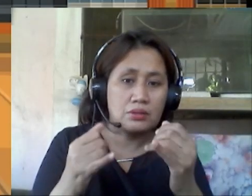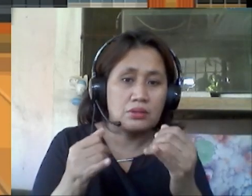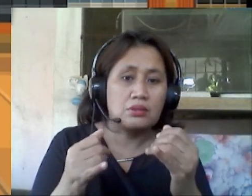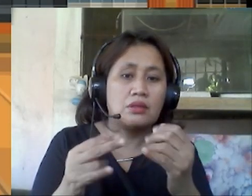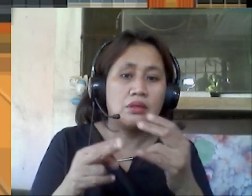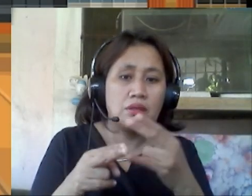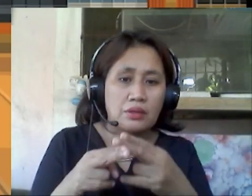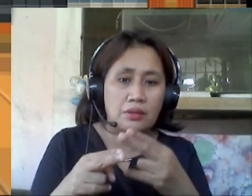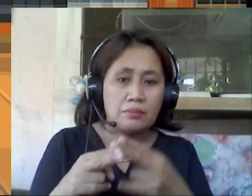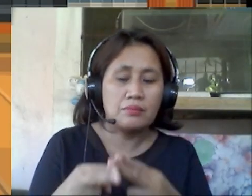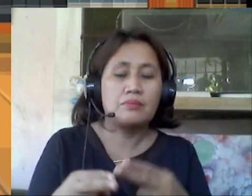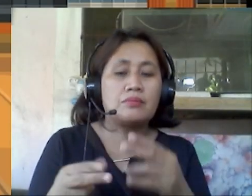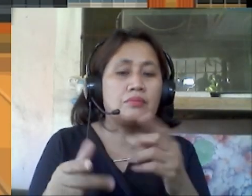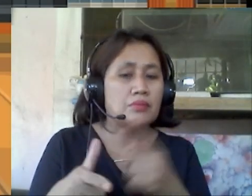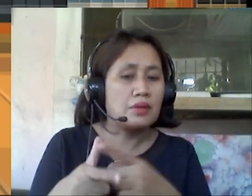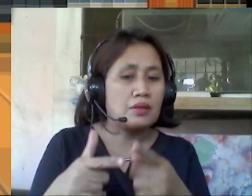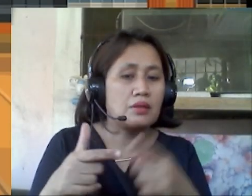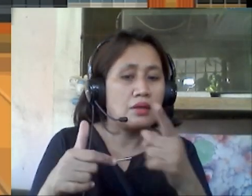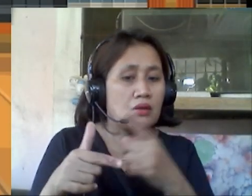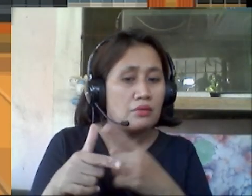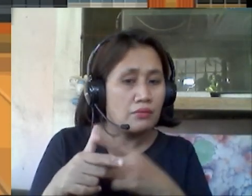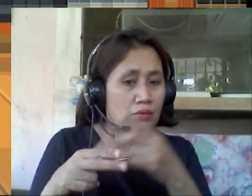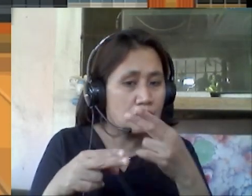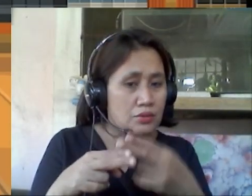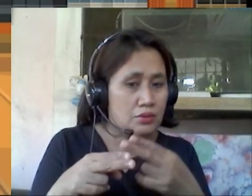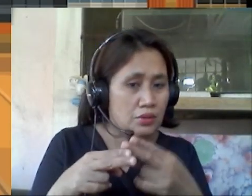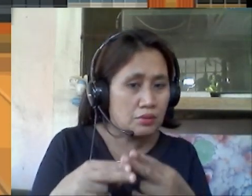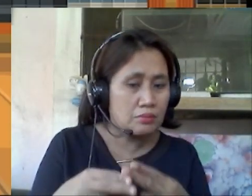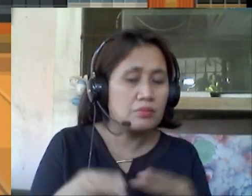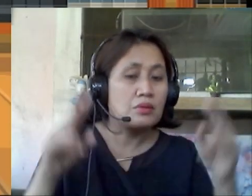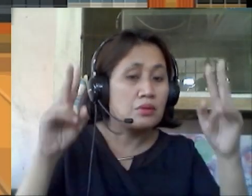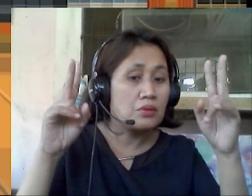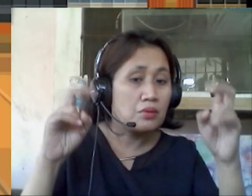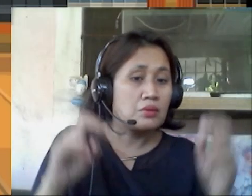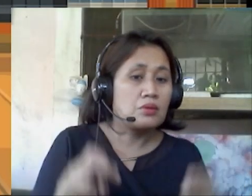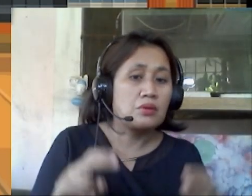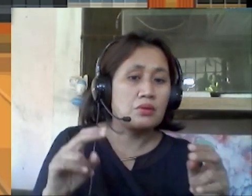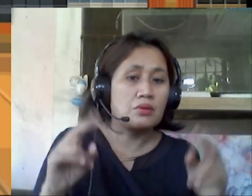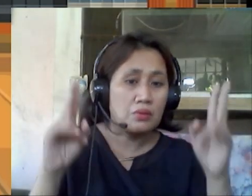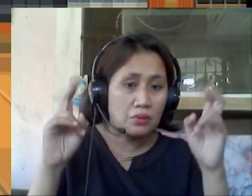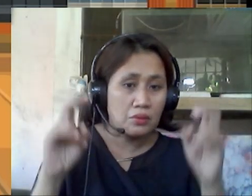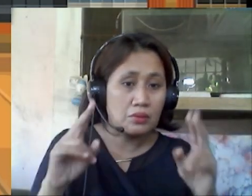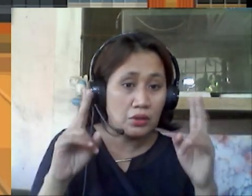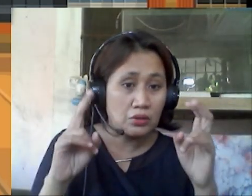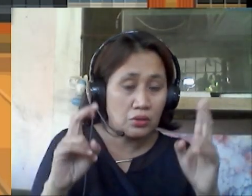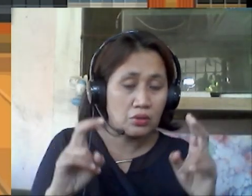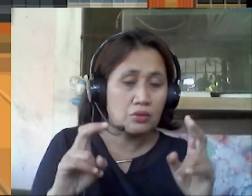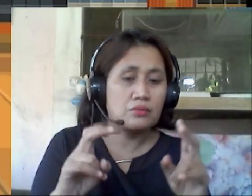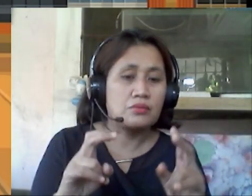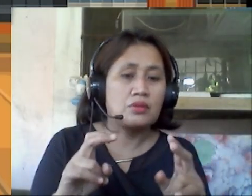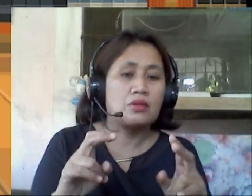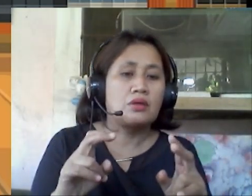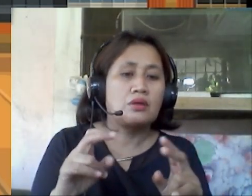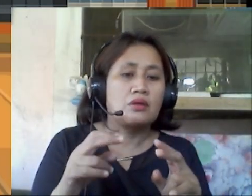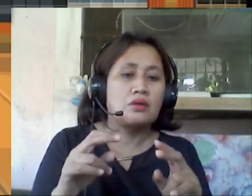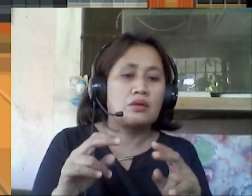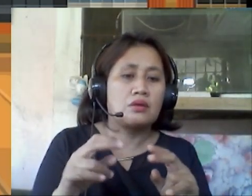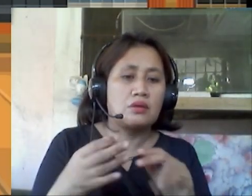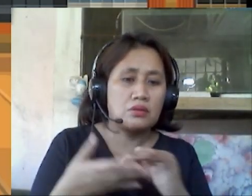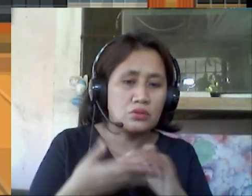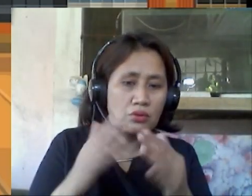and then the first name, period, open quotation mark, title of the article, close quotation mark,